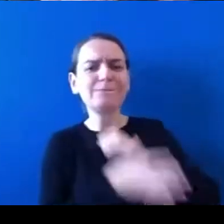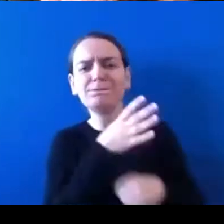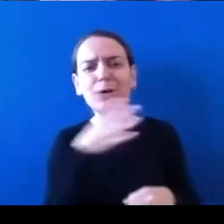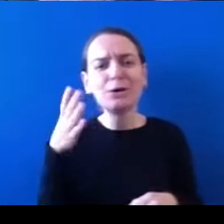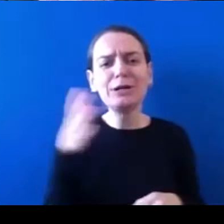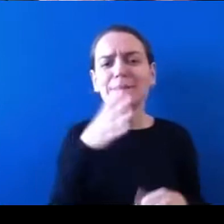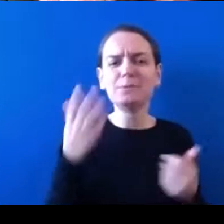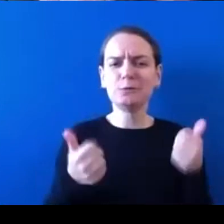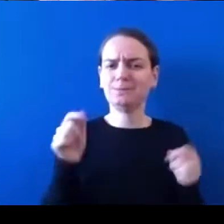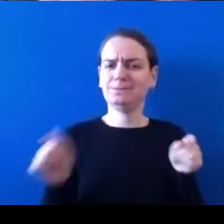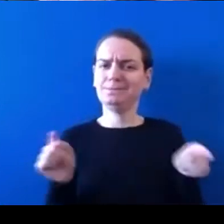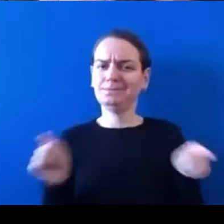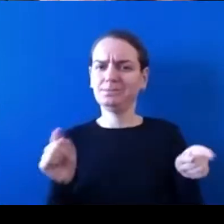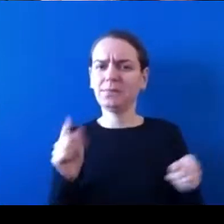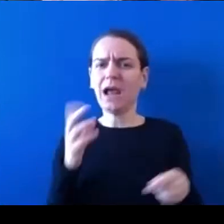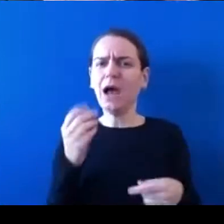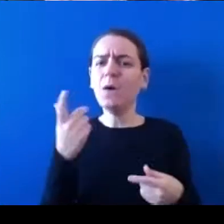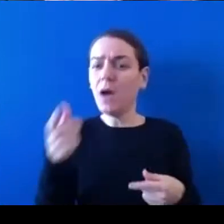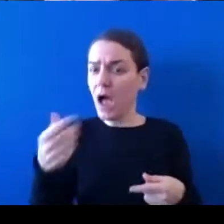and within the community.